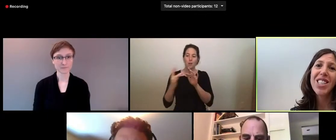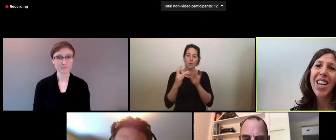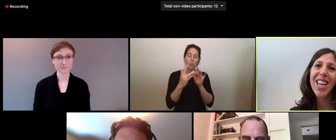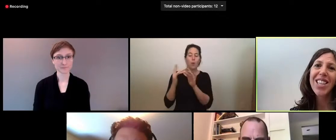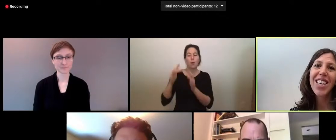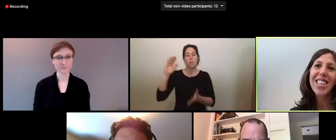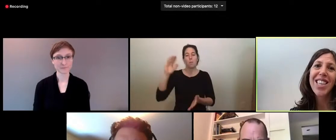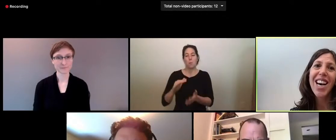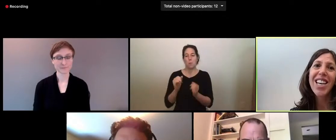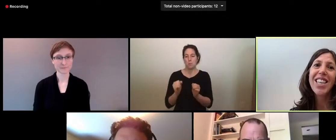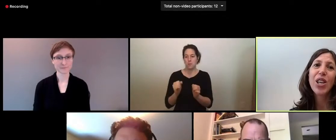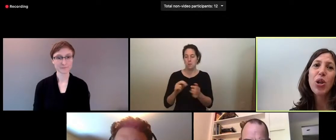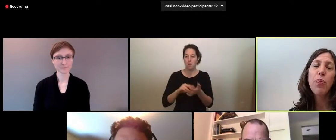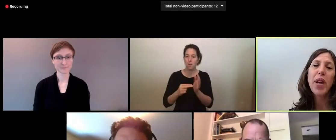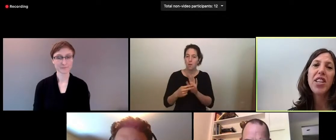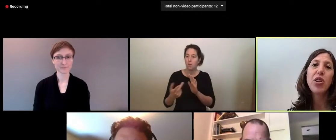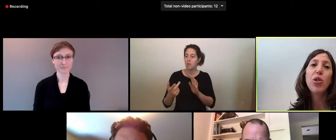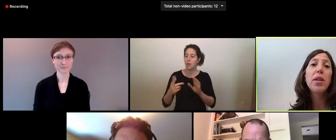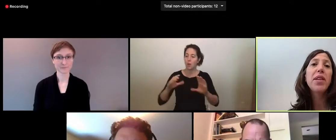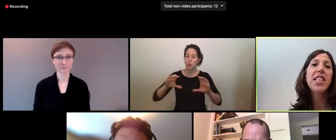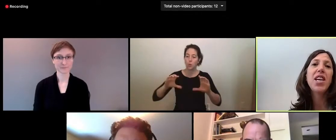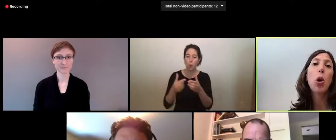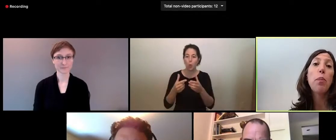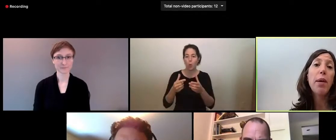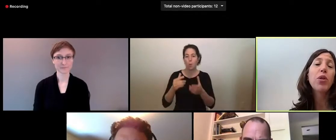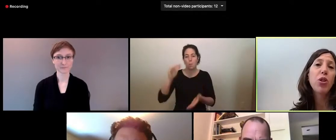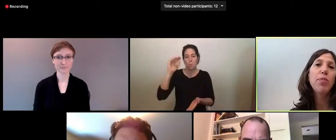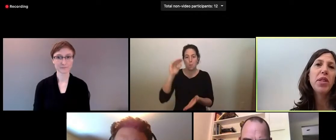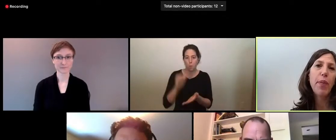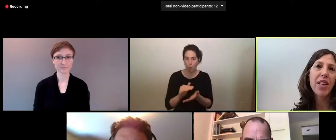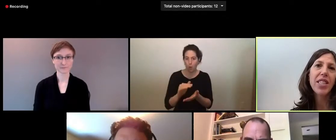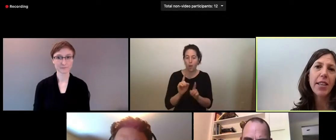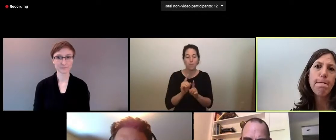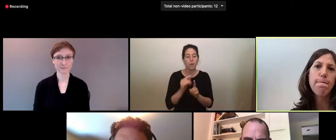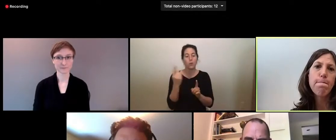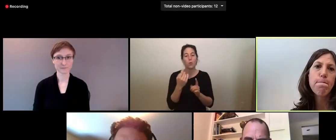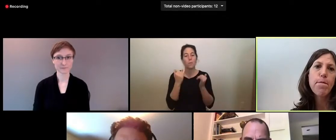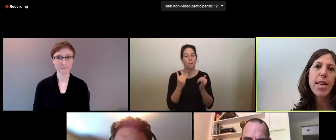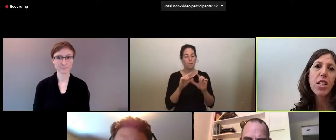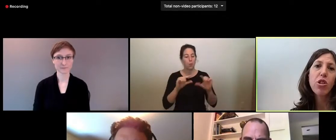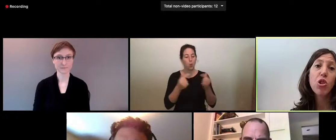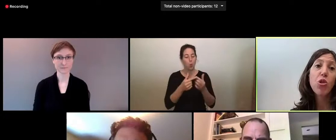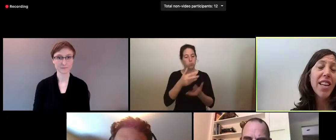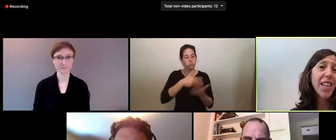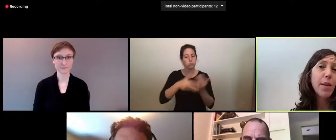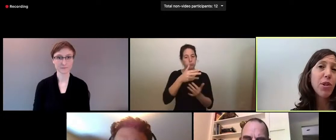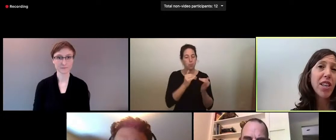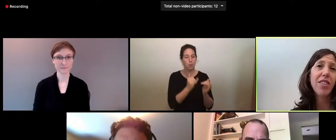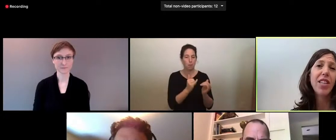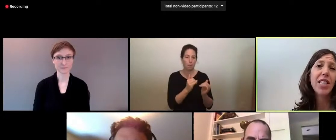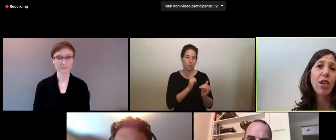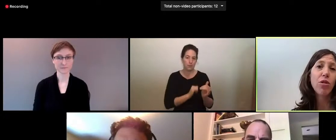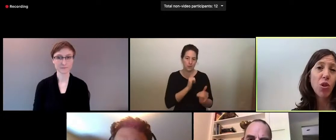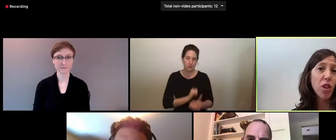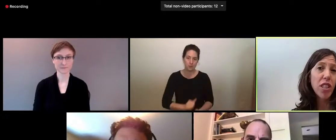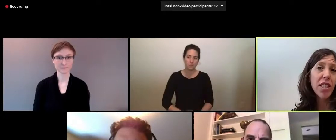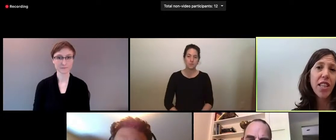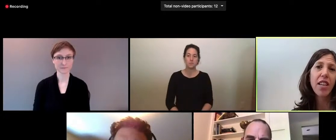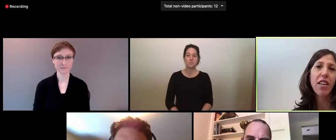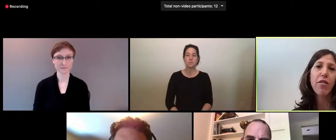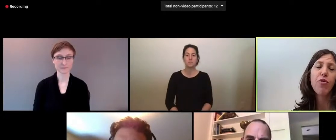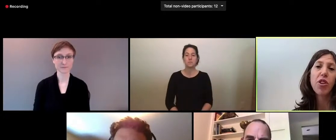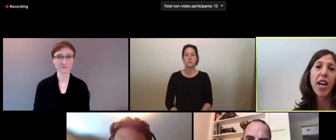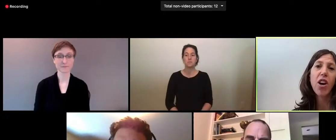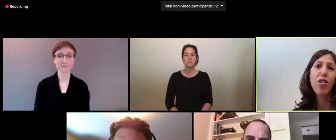de restreindre la taille des groupes et de nous limiter au même groupe de personnes. So try to keep your activities